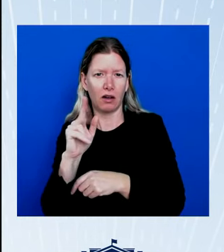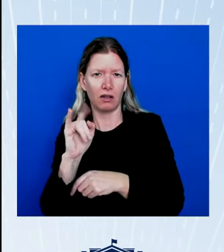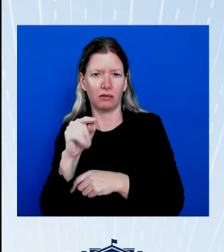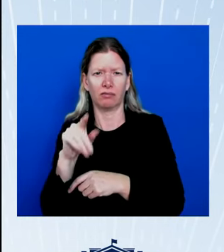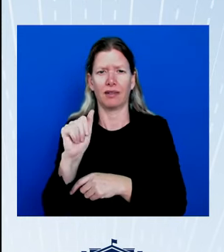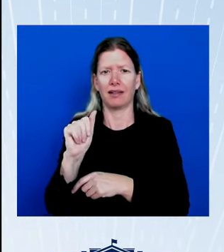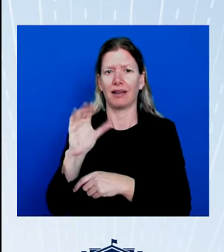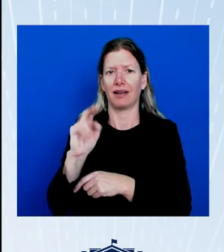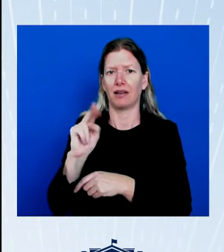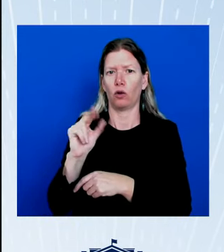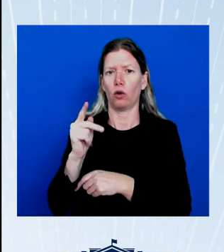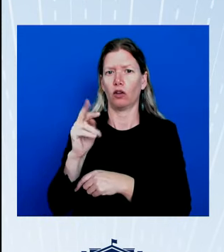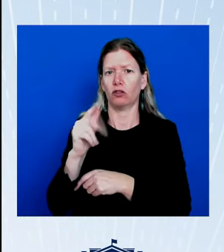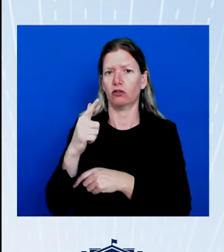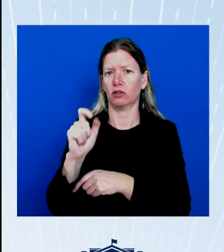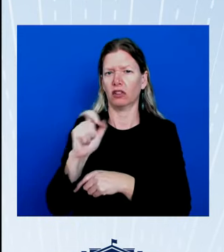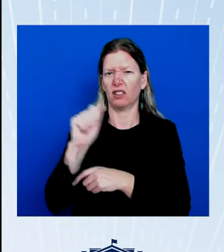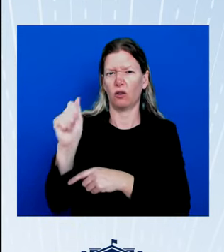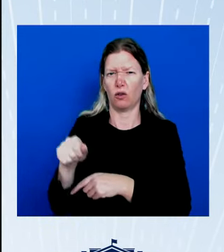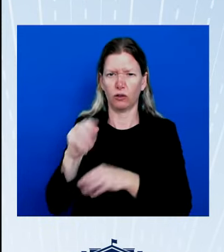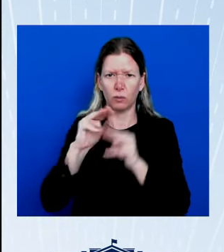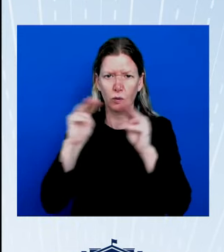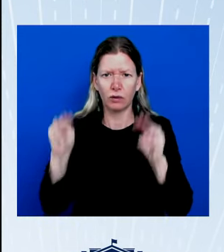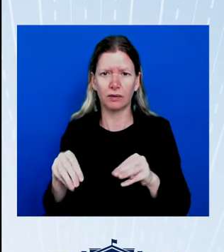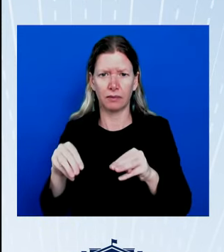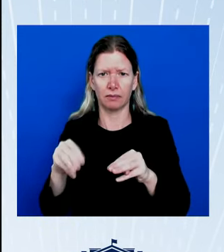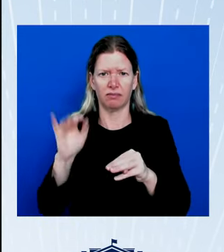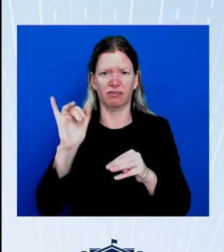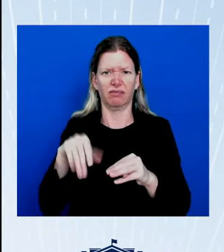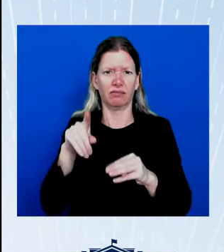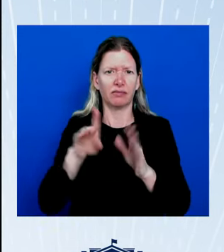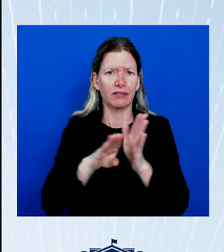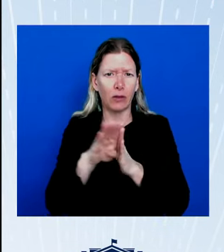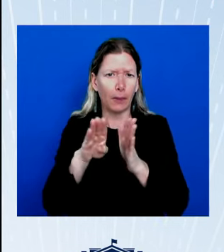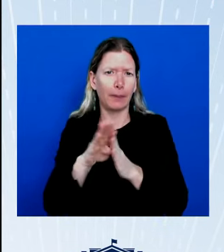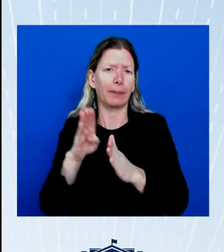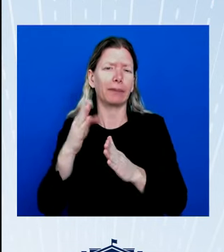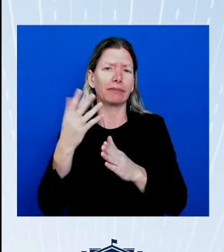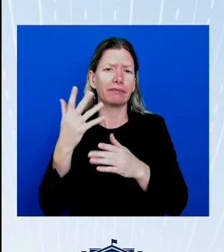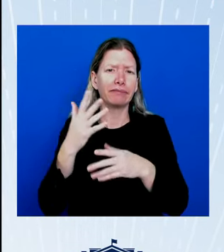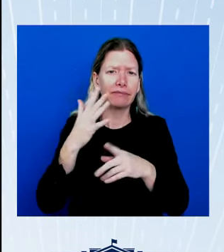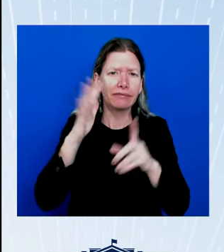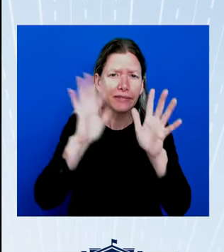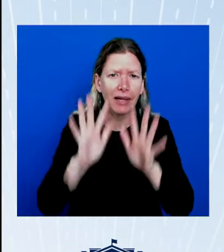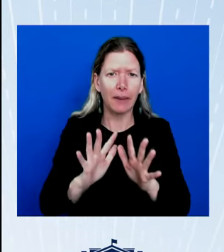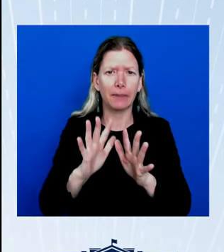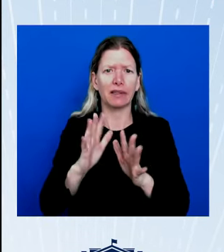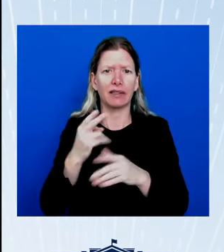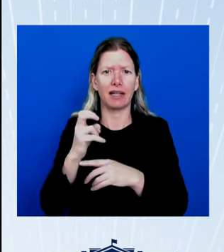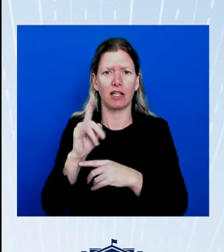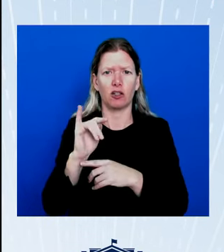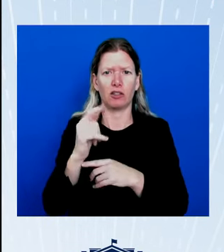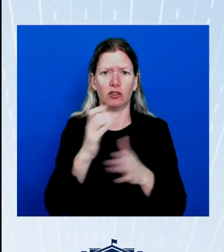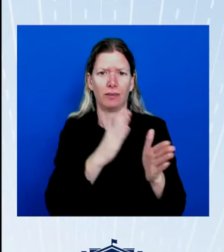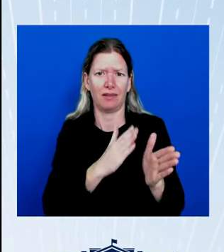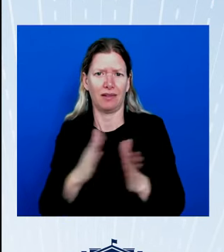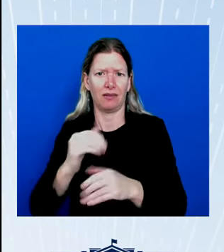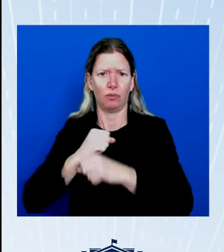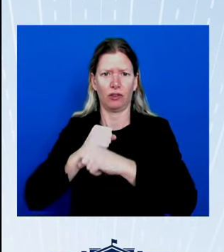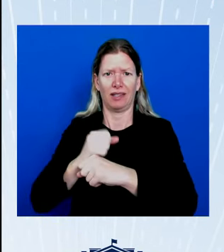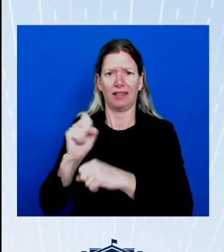historic buildings and neighborhoods, including five colonial Spanish missions that are designated UNESCO World Heritage